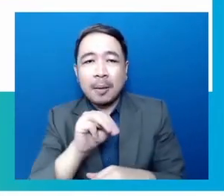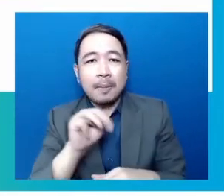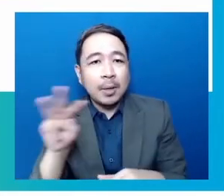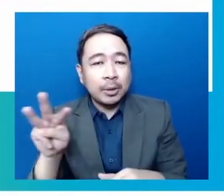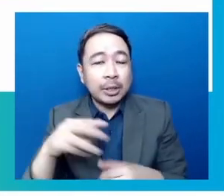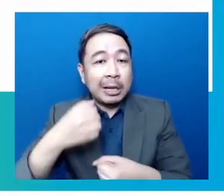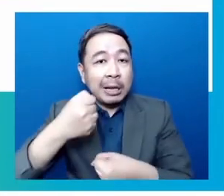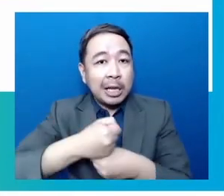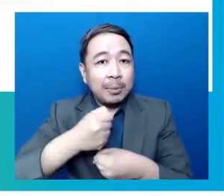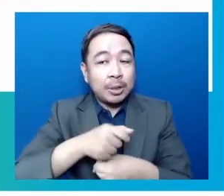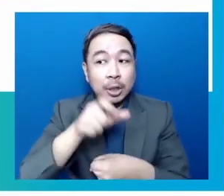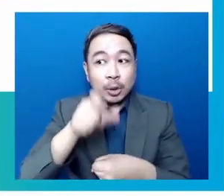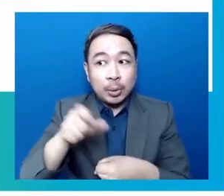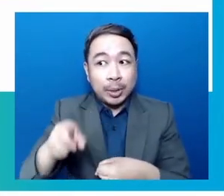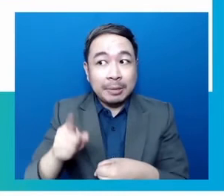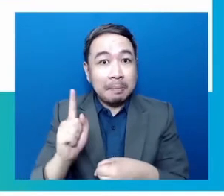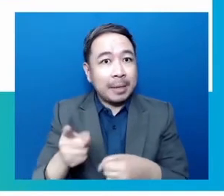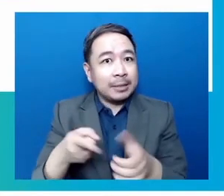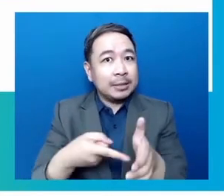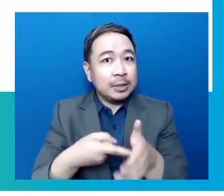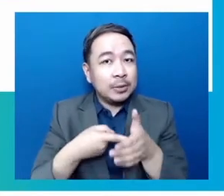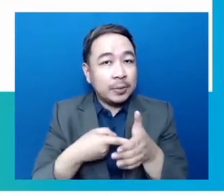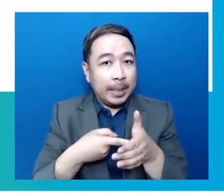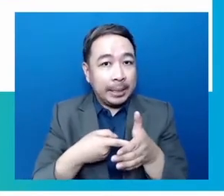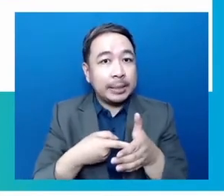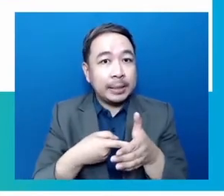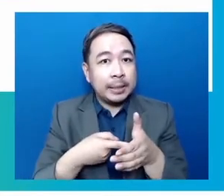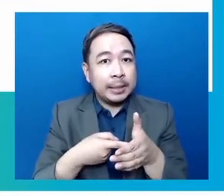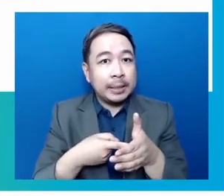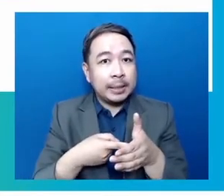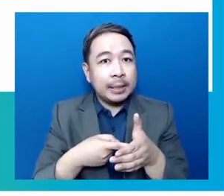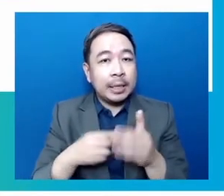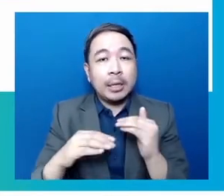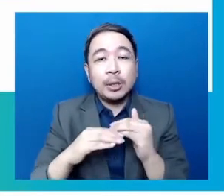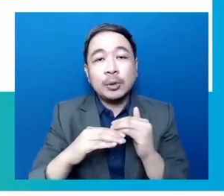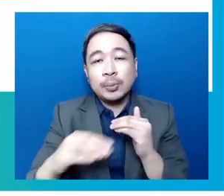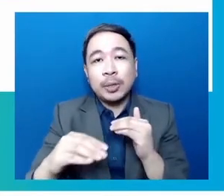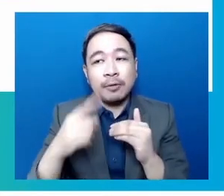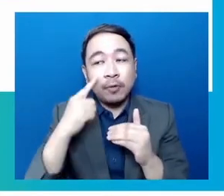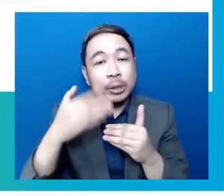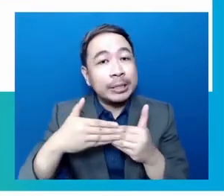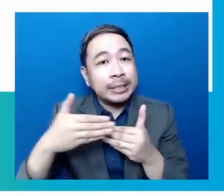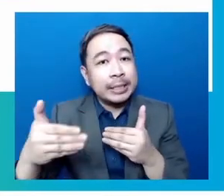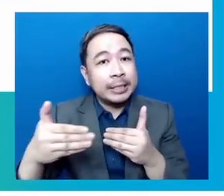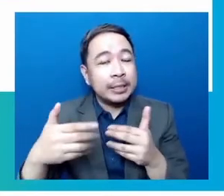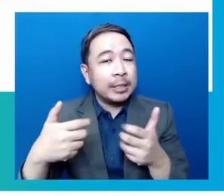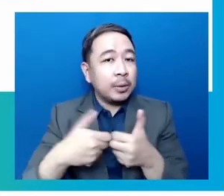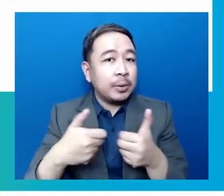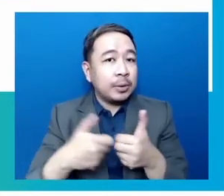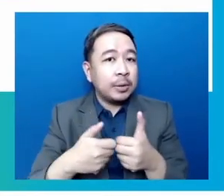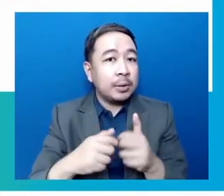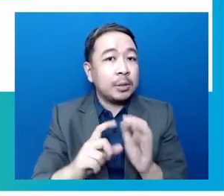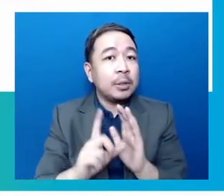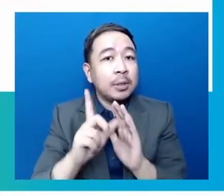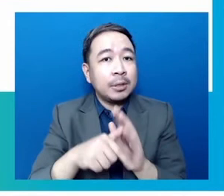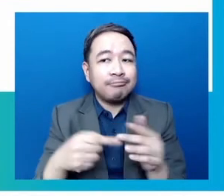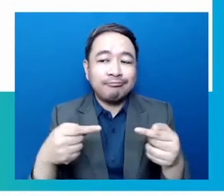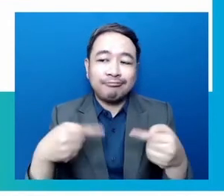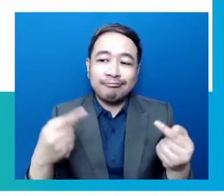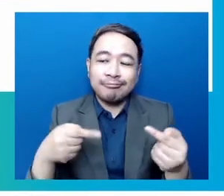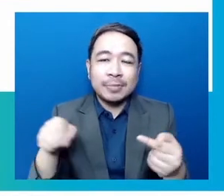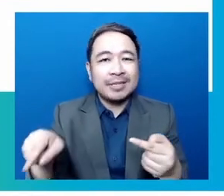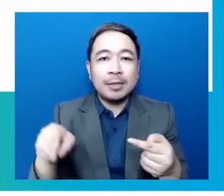in a demand for a festival bonus for upcoming Eid. Subsequently, there was a clash between Chinese and Bangladeshi